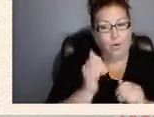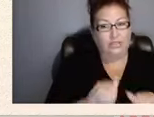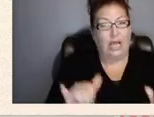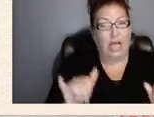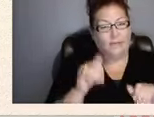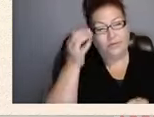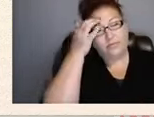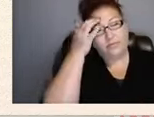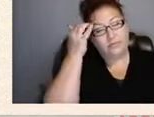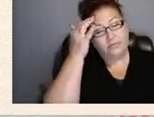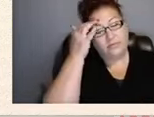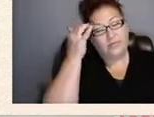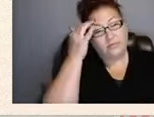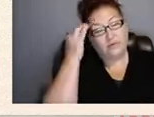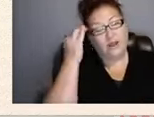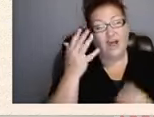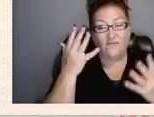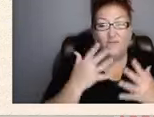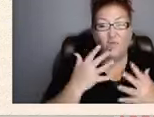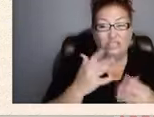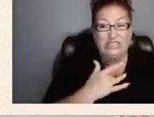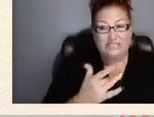Unfortunately, typically